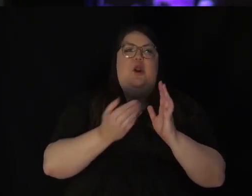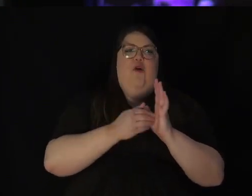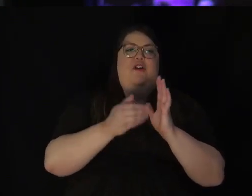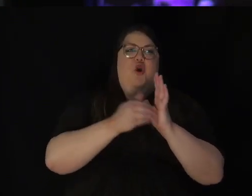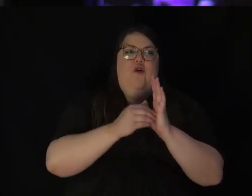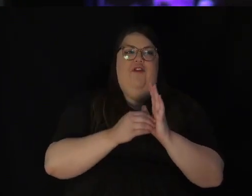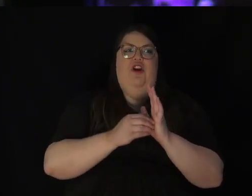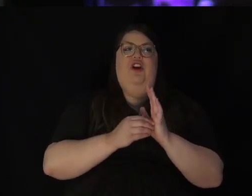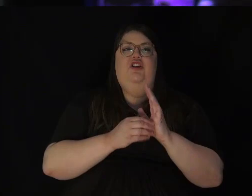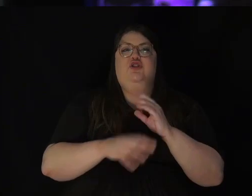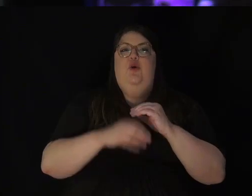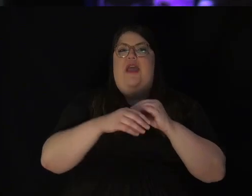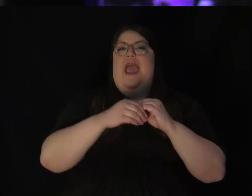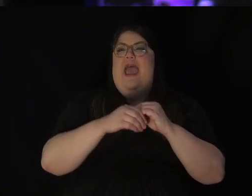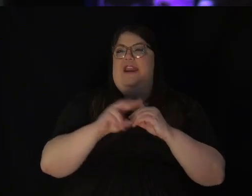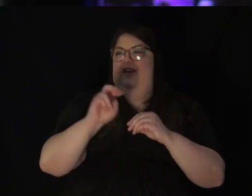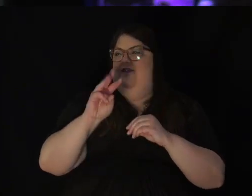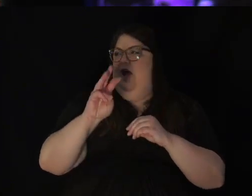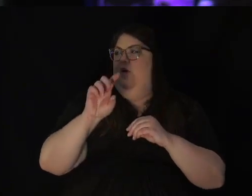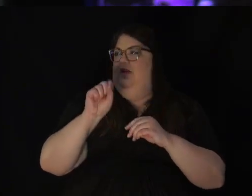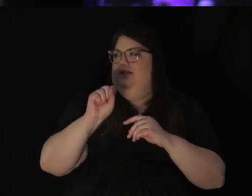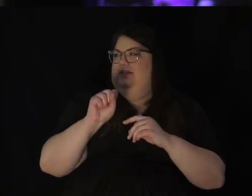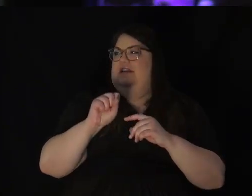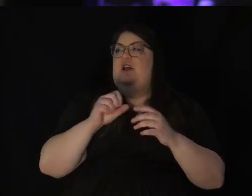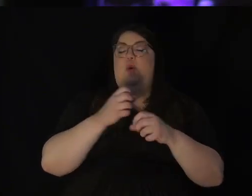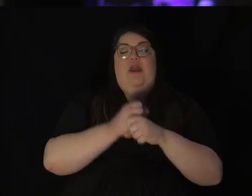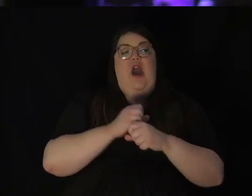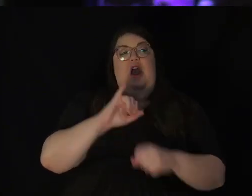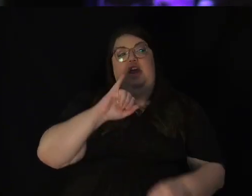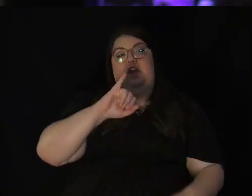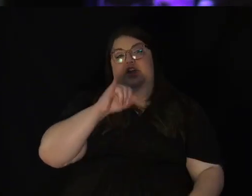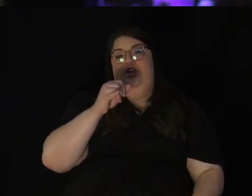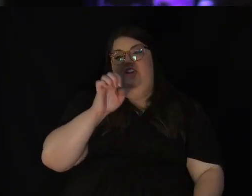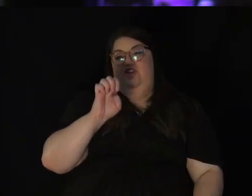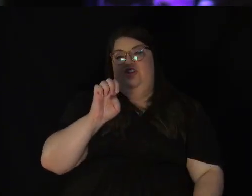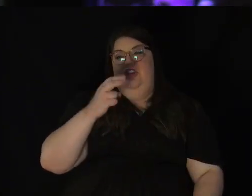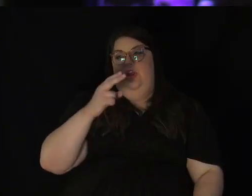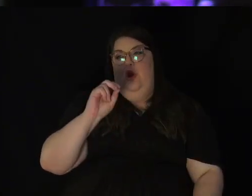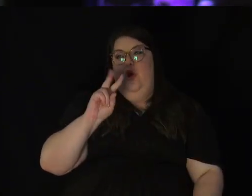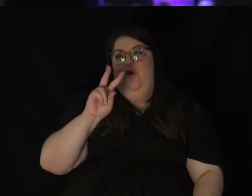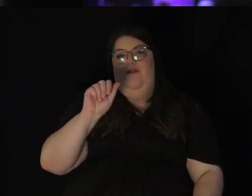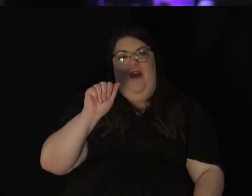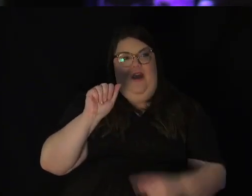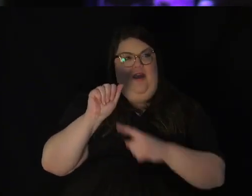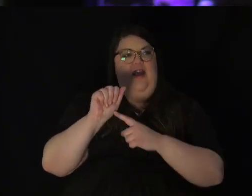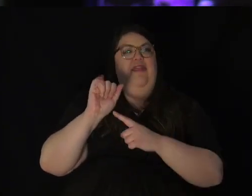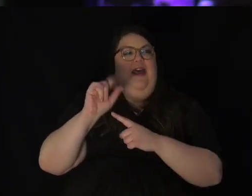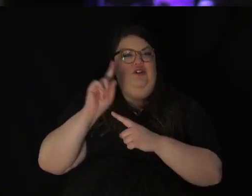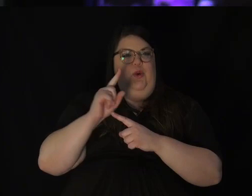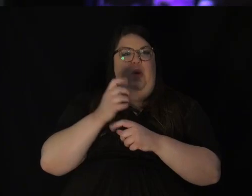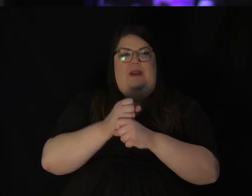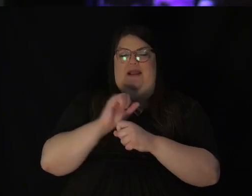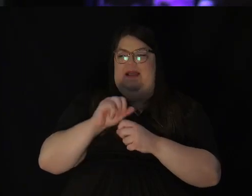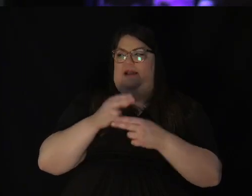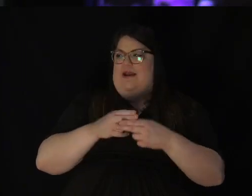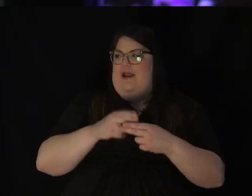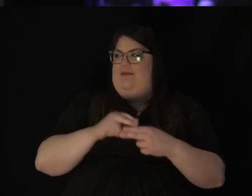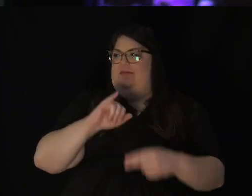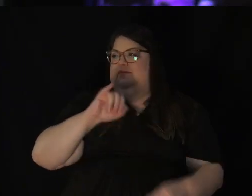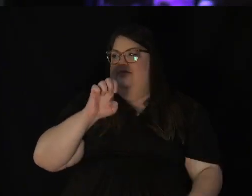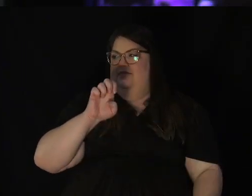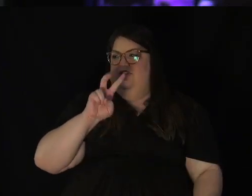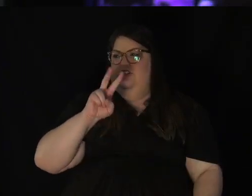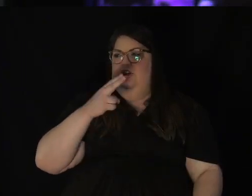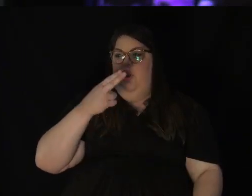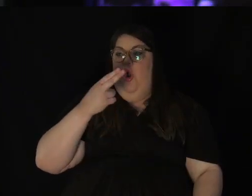use. So they added the vowels and we get Jehovah. It's where we come up with the name of Jehovah.